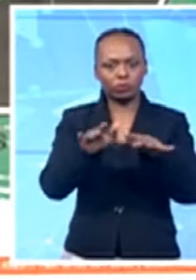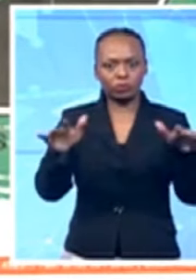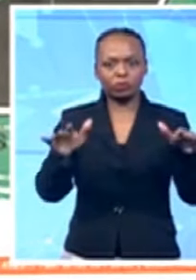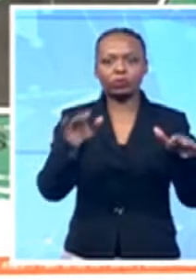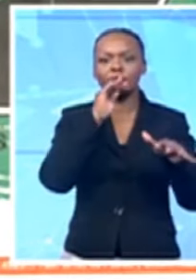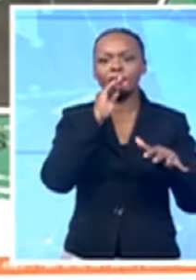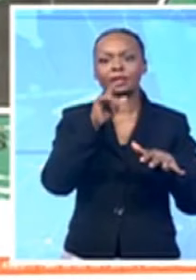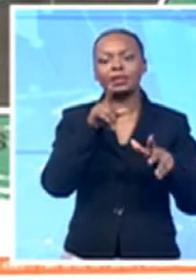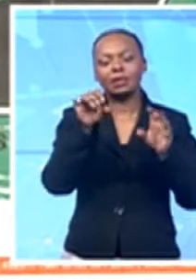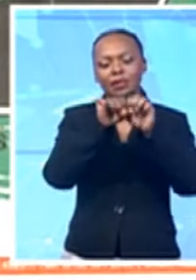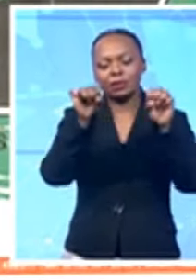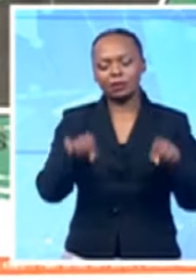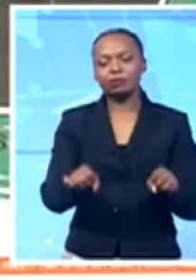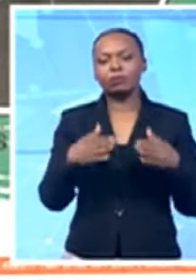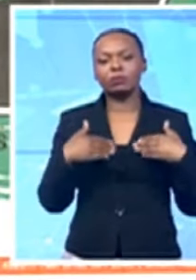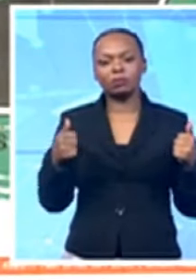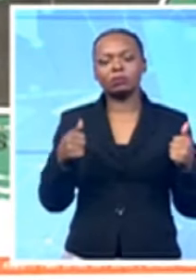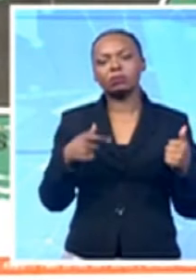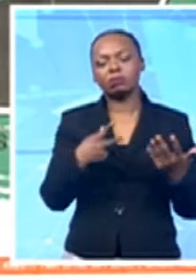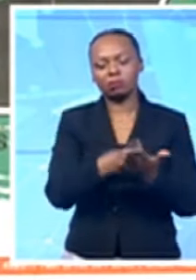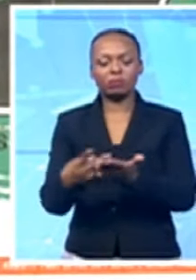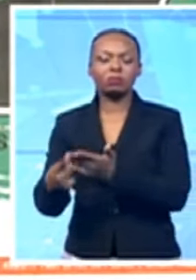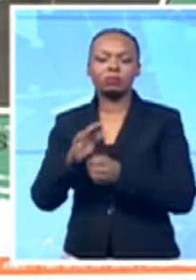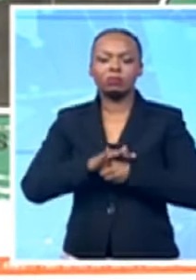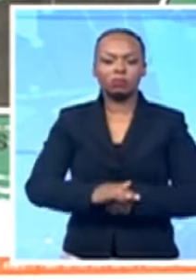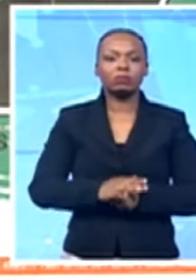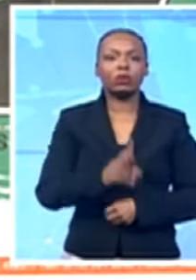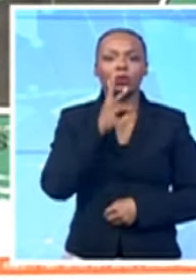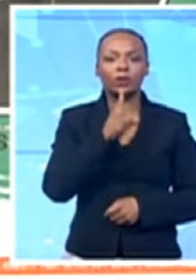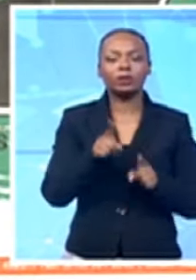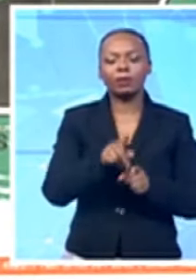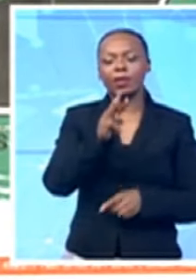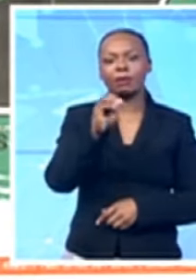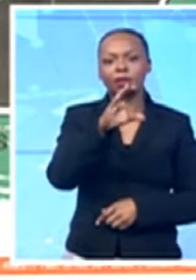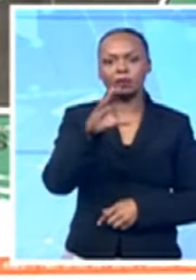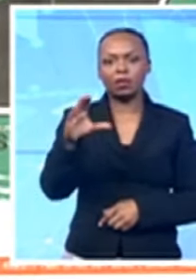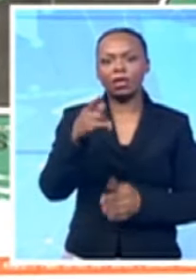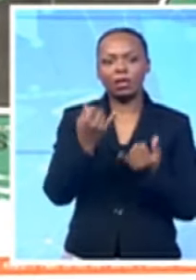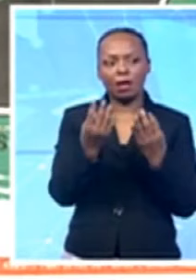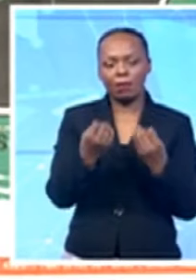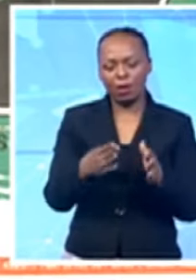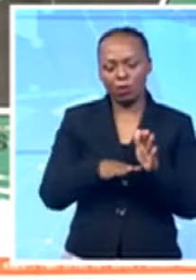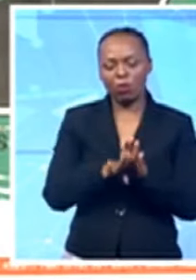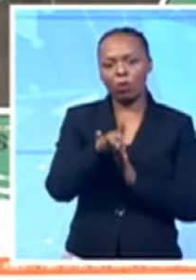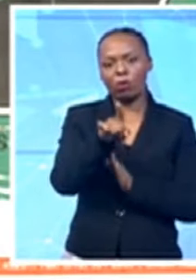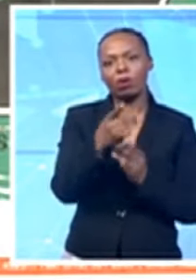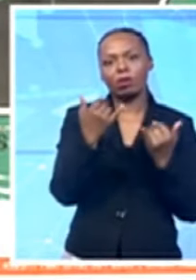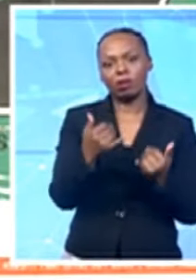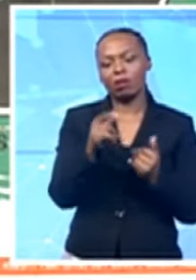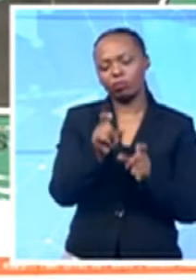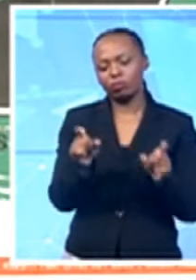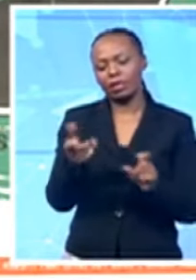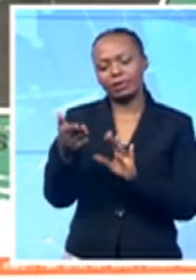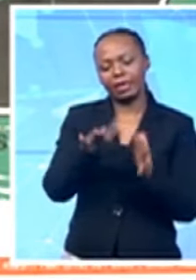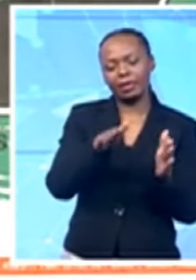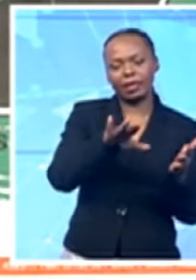sent, an alert that the growing numbers and deaths has also become quite alarming. The province, as at the 9th of July,